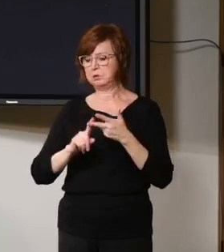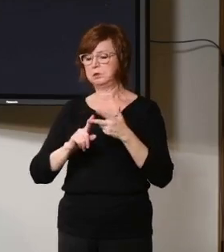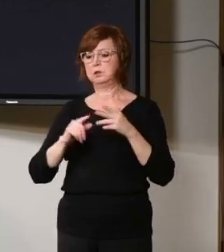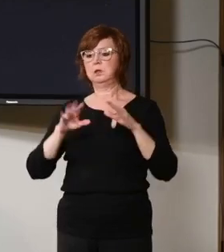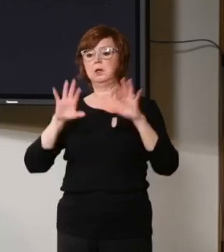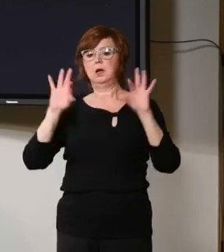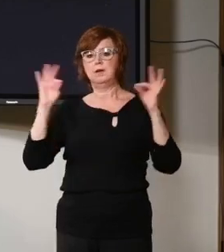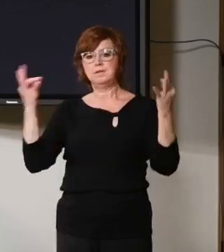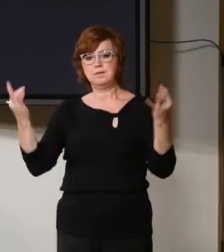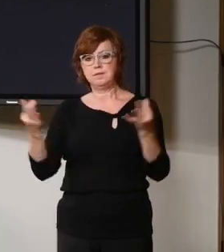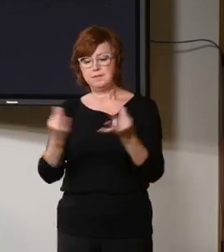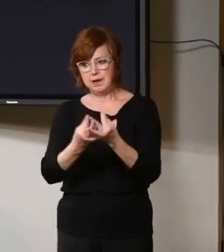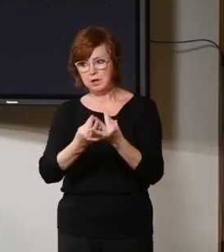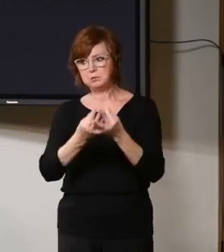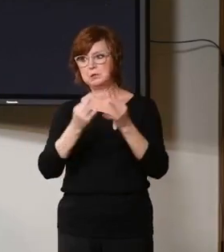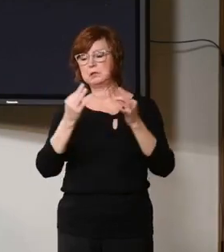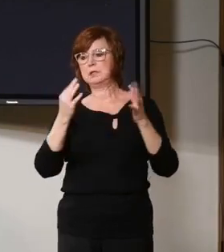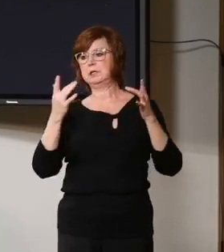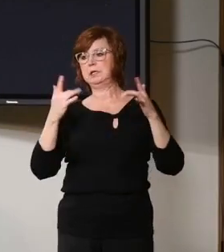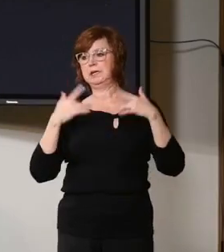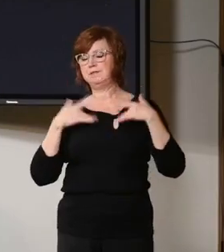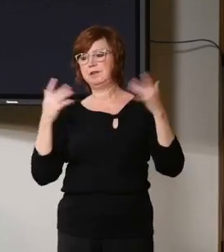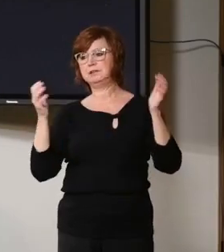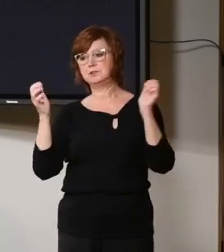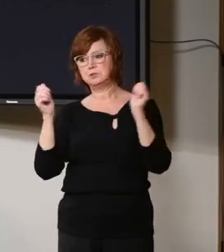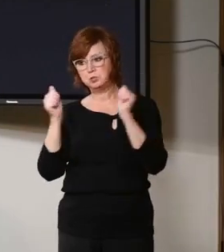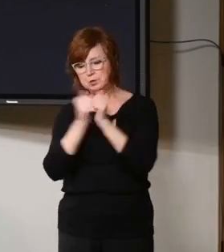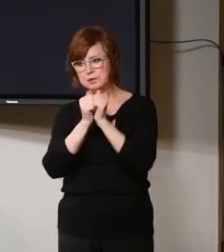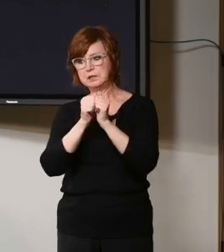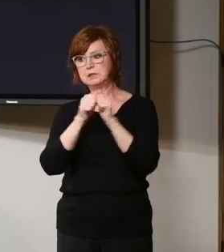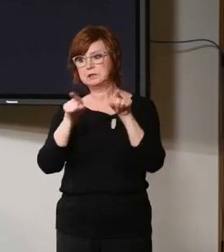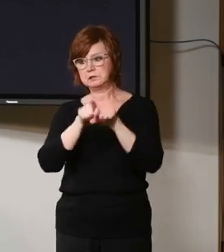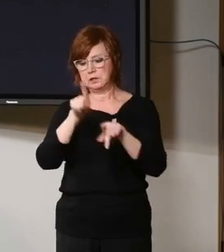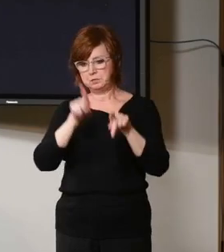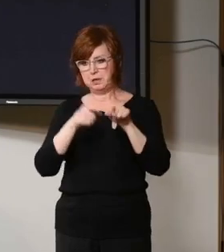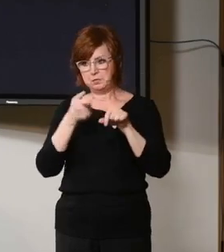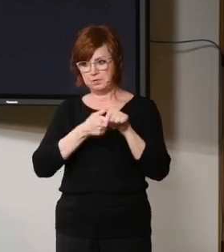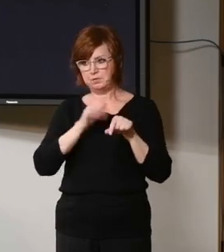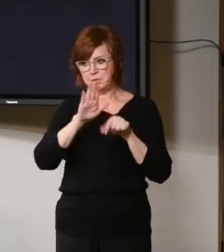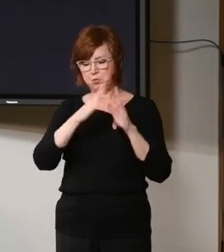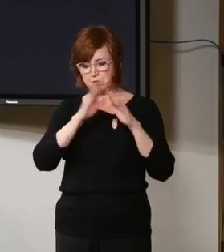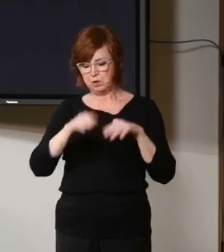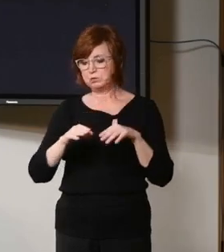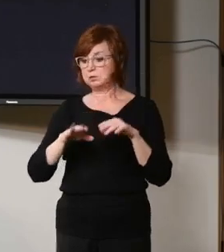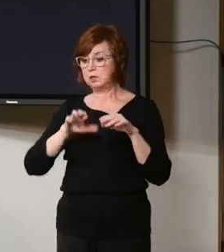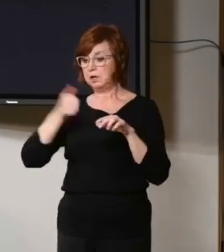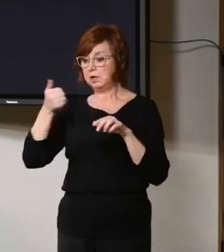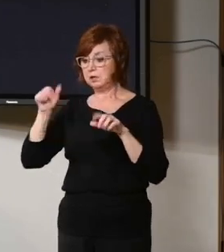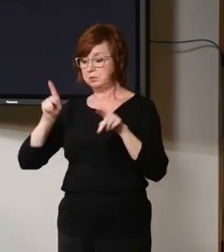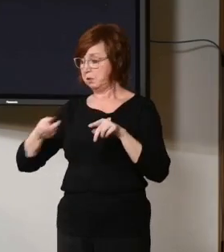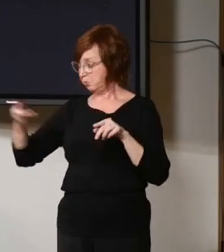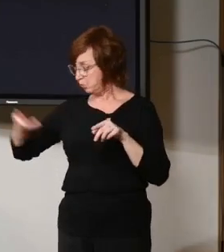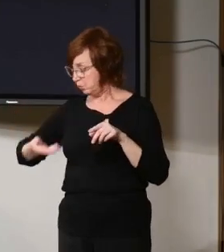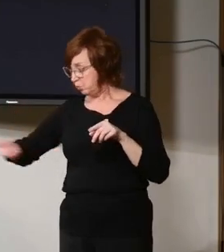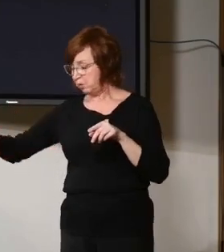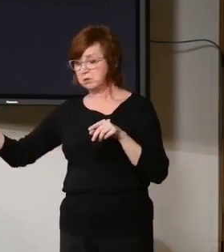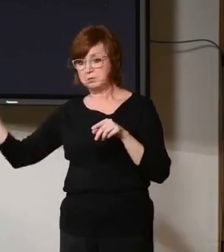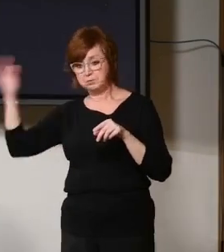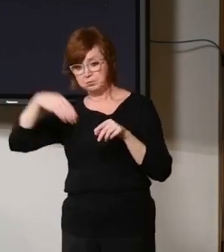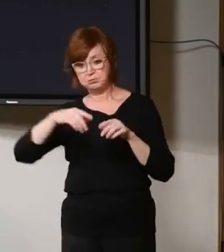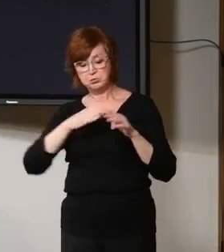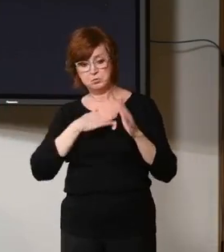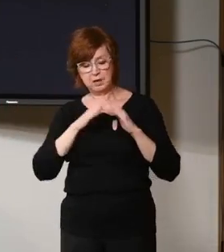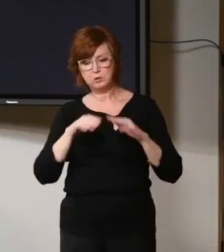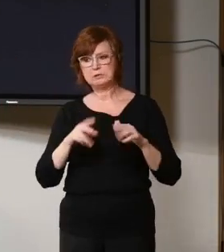household where you keep your physical distance from other members in the community. It's hard, but that is essential